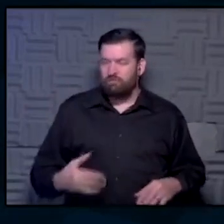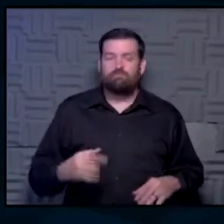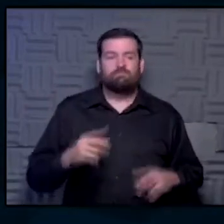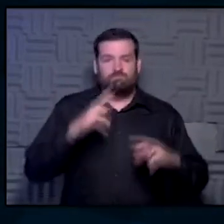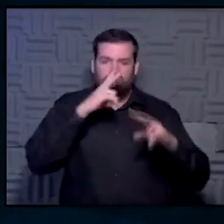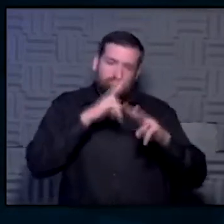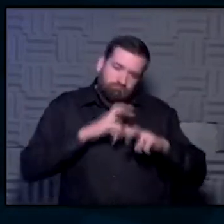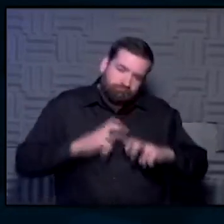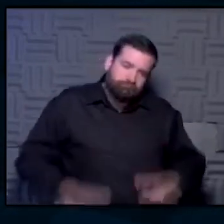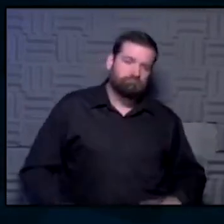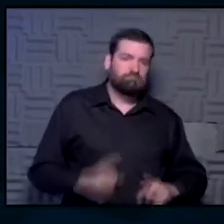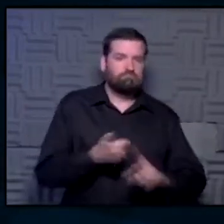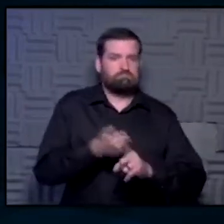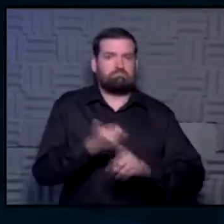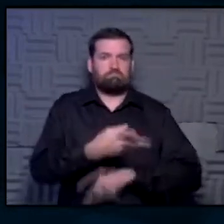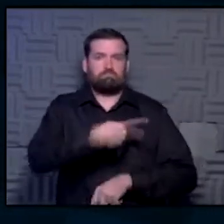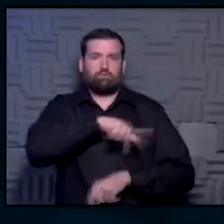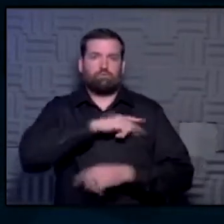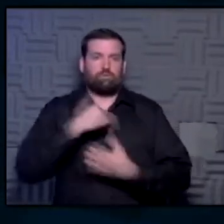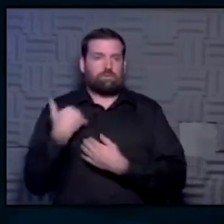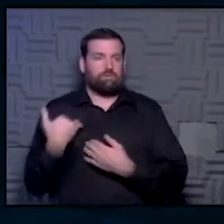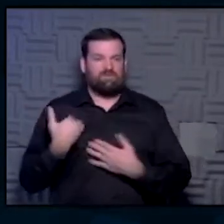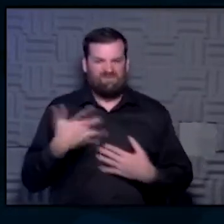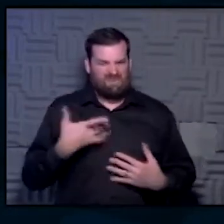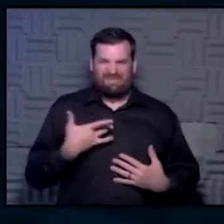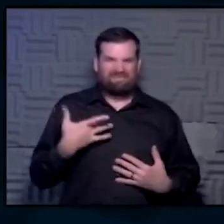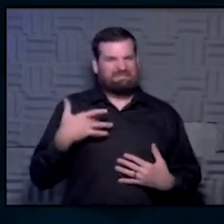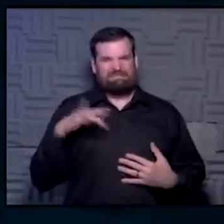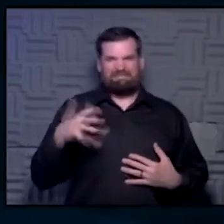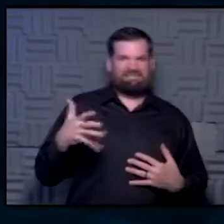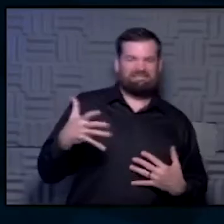personal responsibility. If you're not feeling too super, then to stay home and